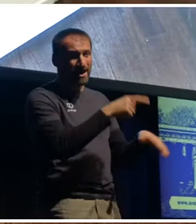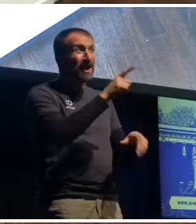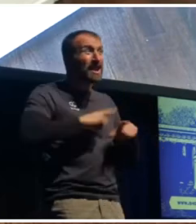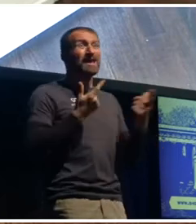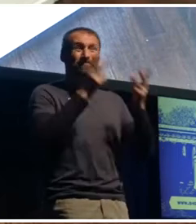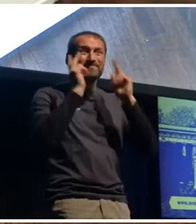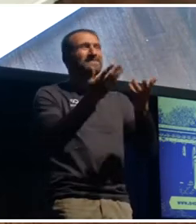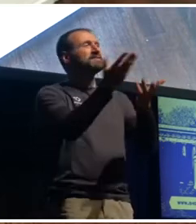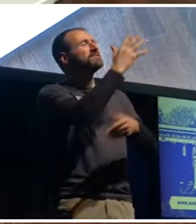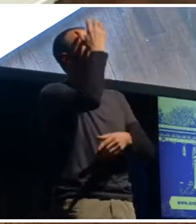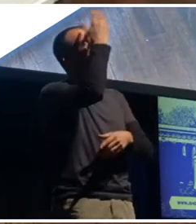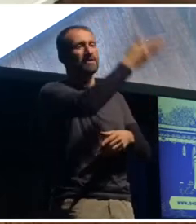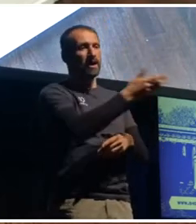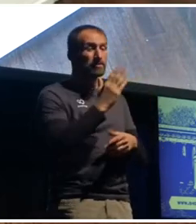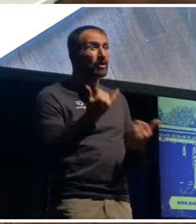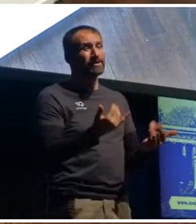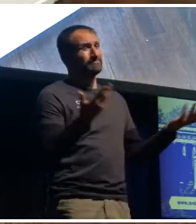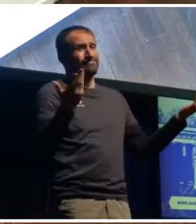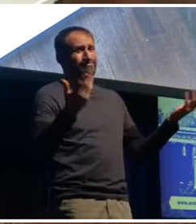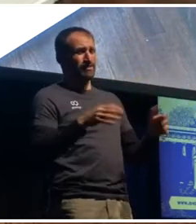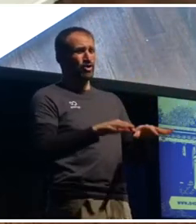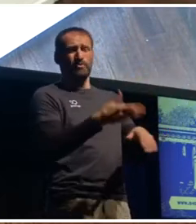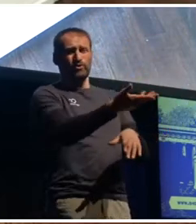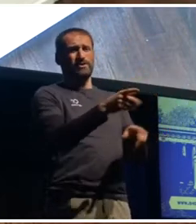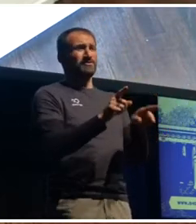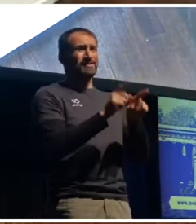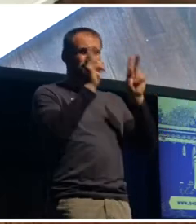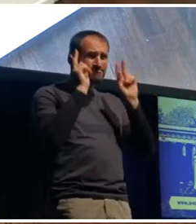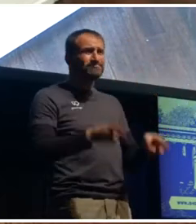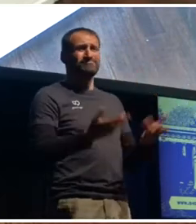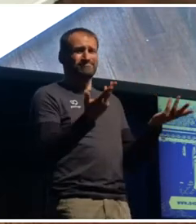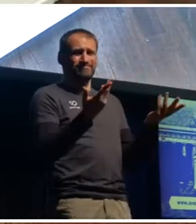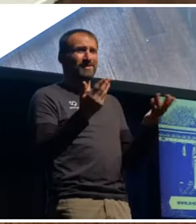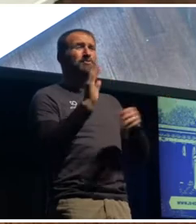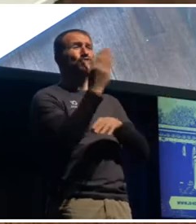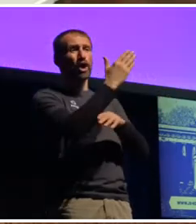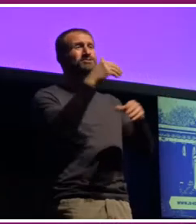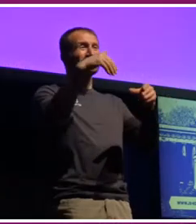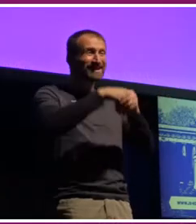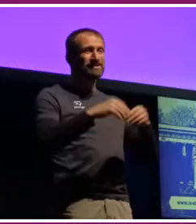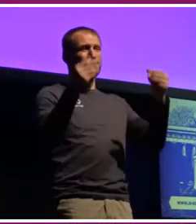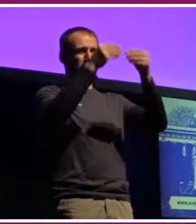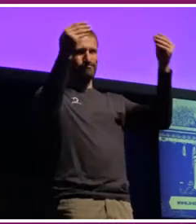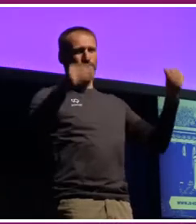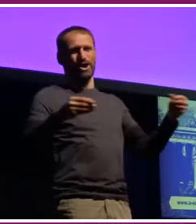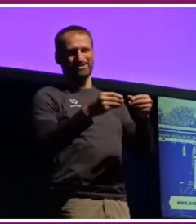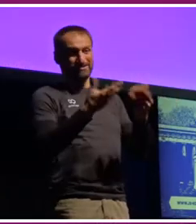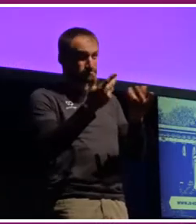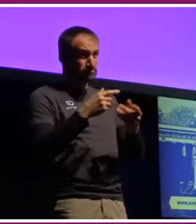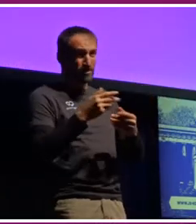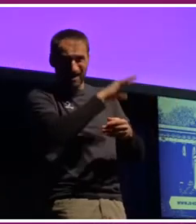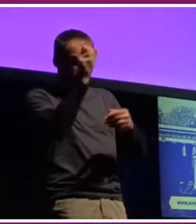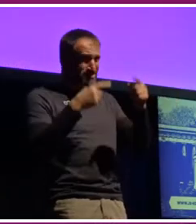that are essentially just browsers in a box, running all your software from the web. It came true. It happened. And it makes sense.